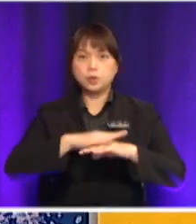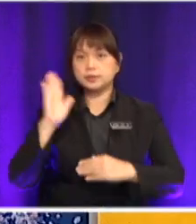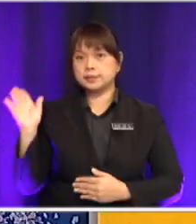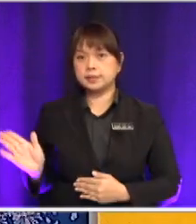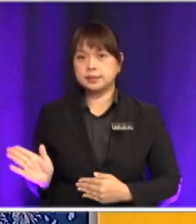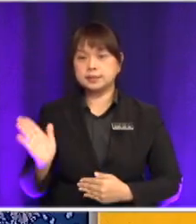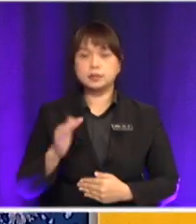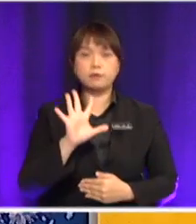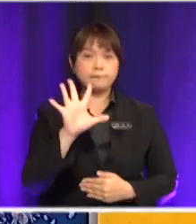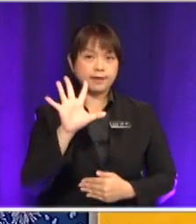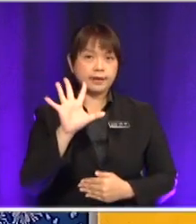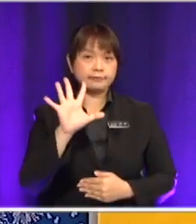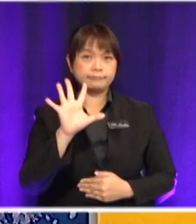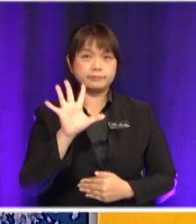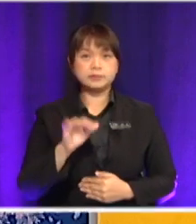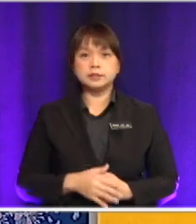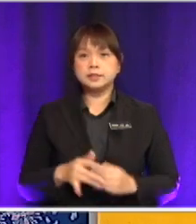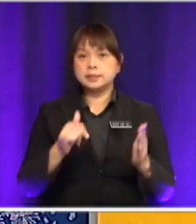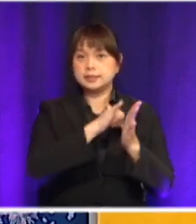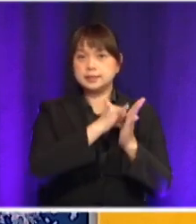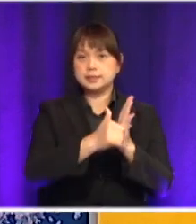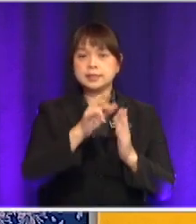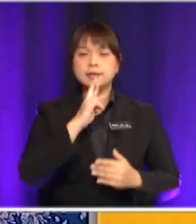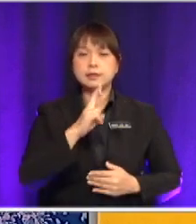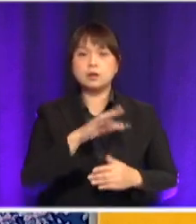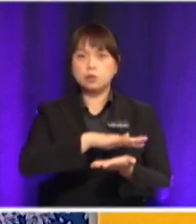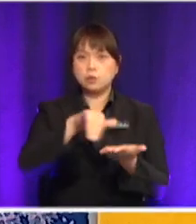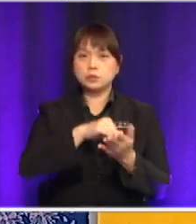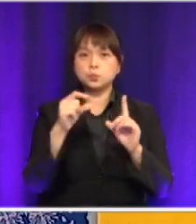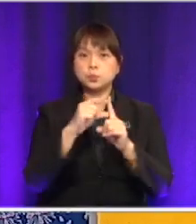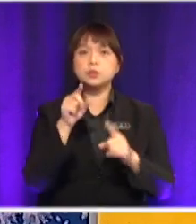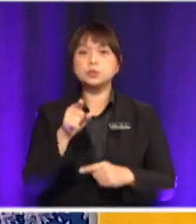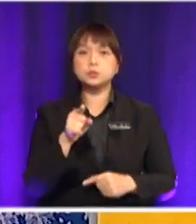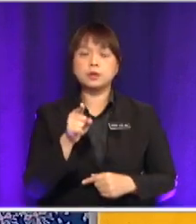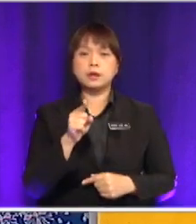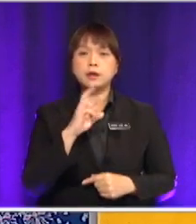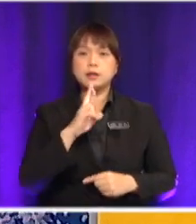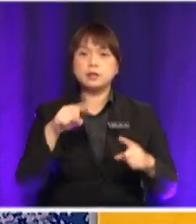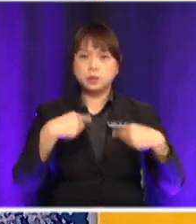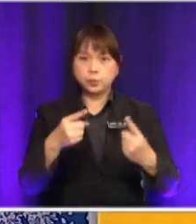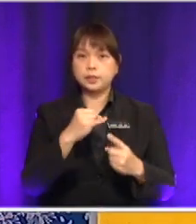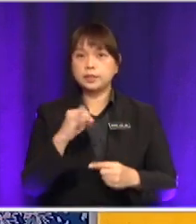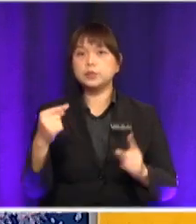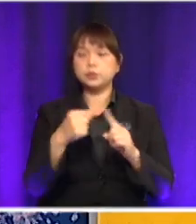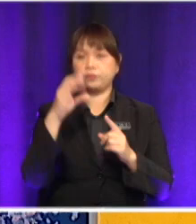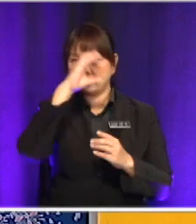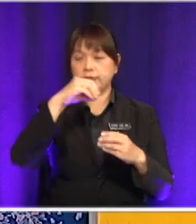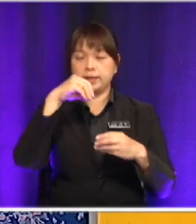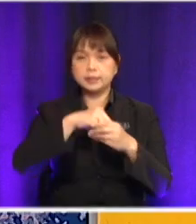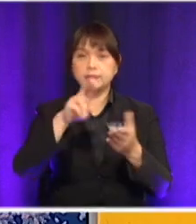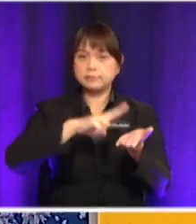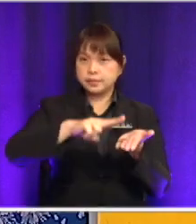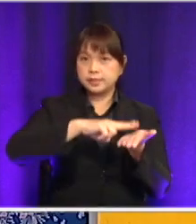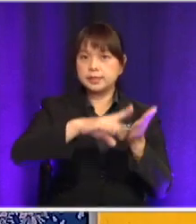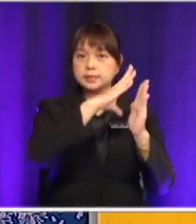the 5 jumbled up words. These are all words that you are going to find in our reading text and in our discussion